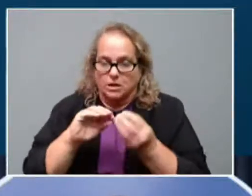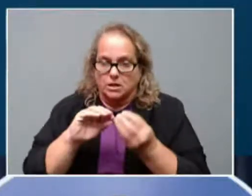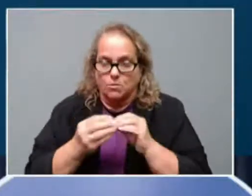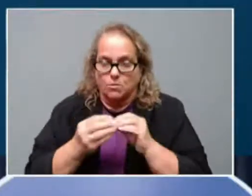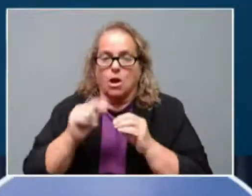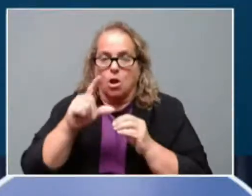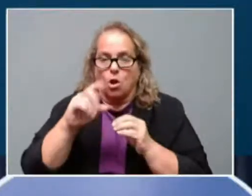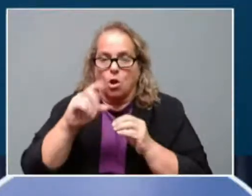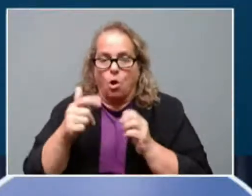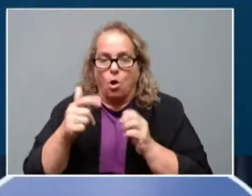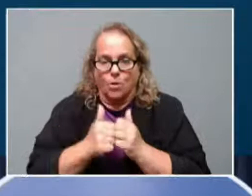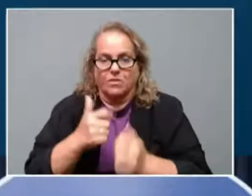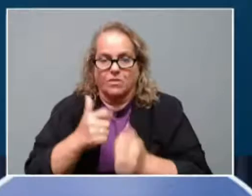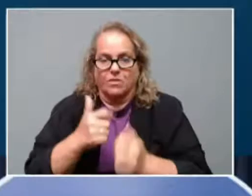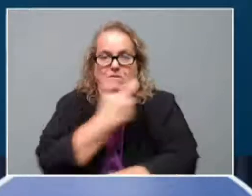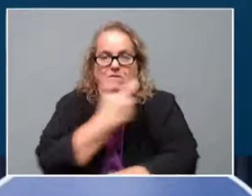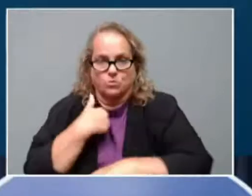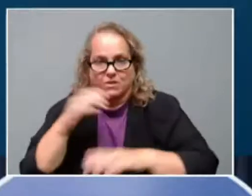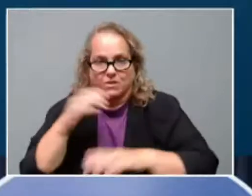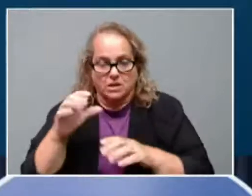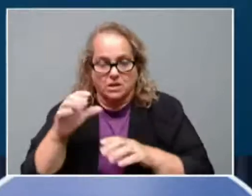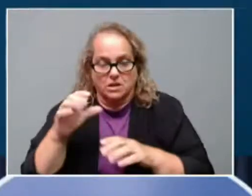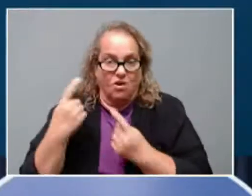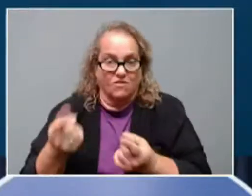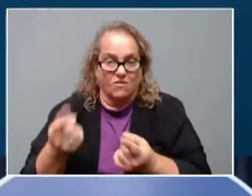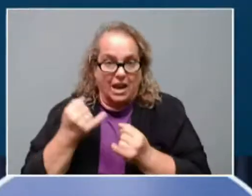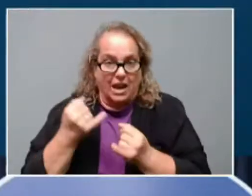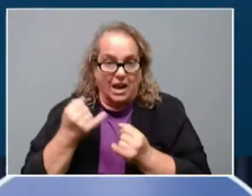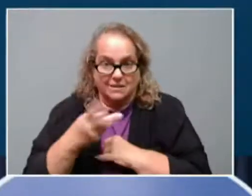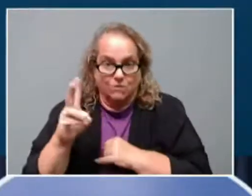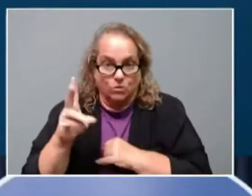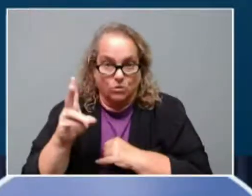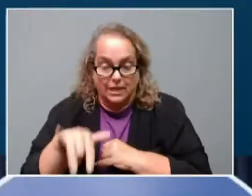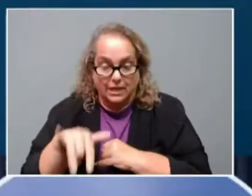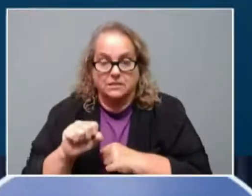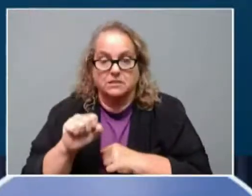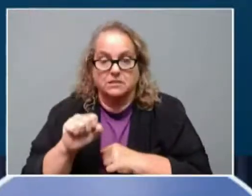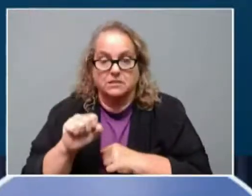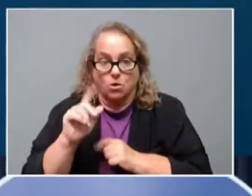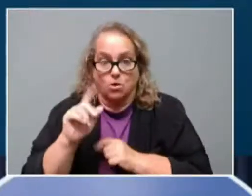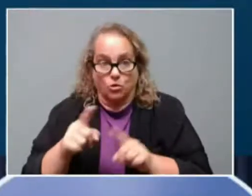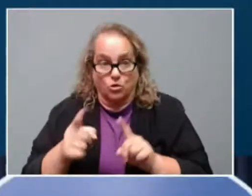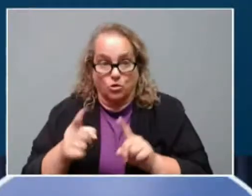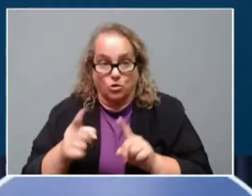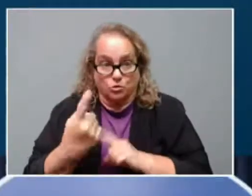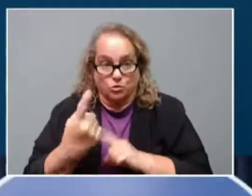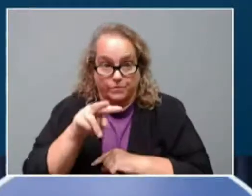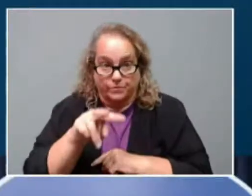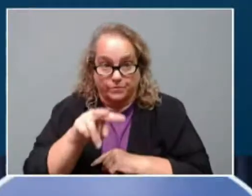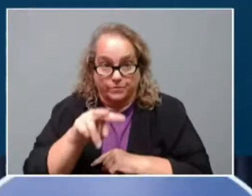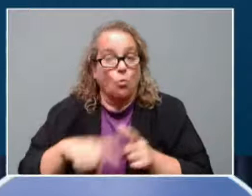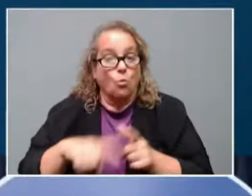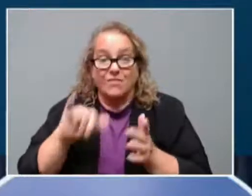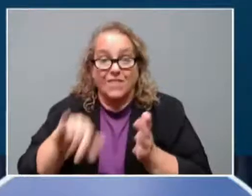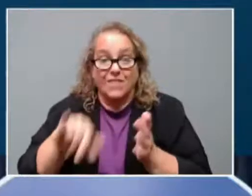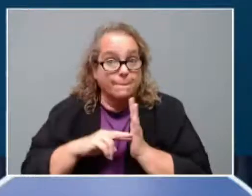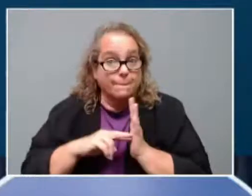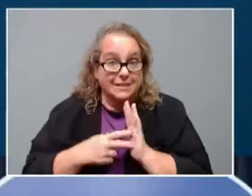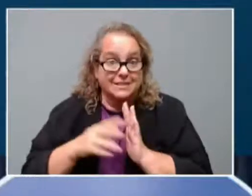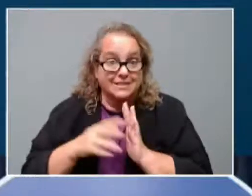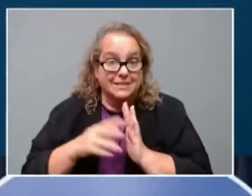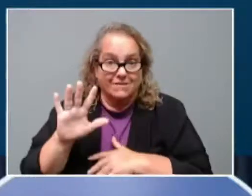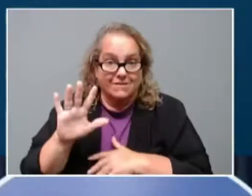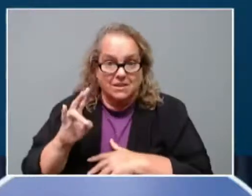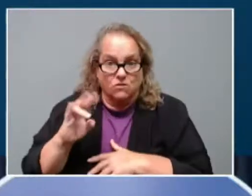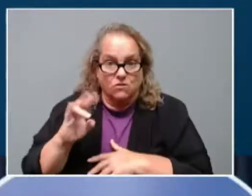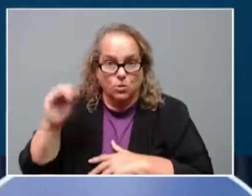we have done over the last several days. So go to the first one. What that means is 57%, we've